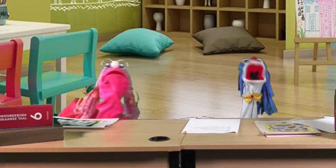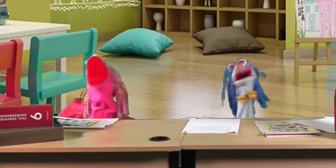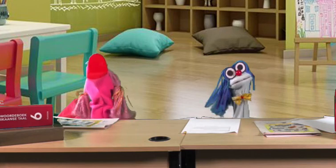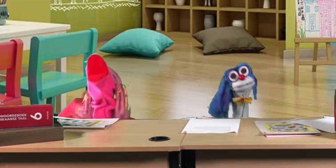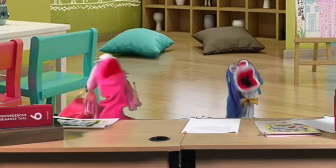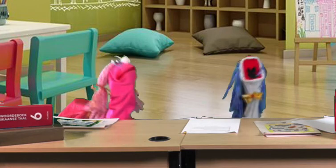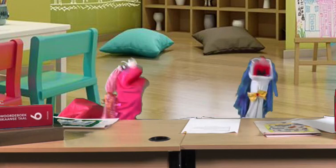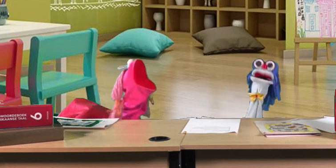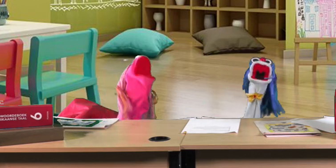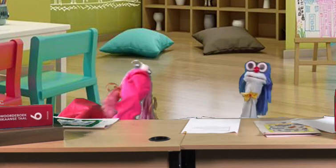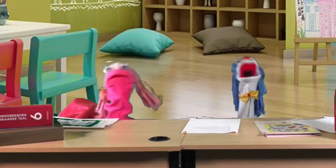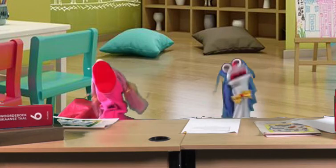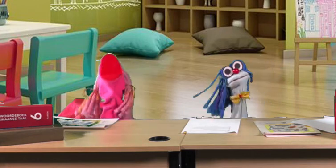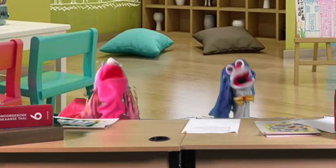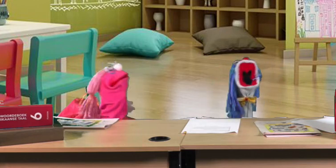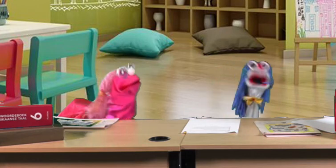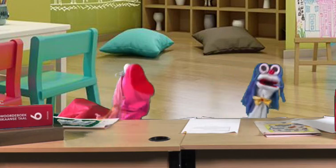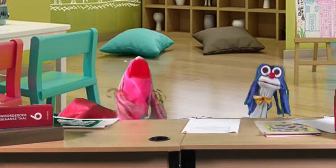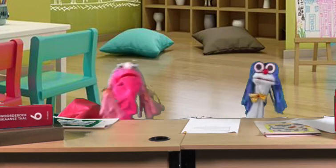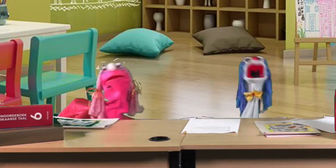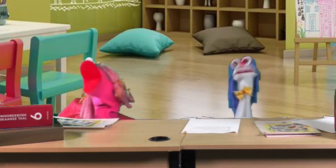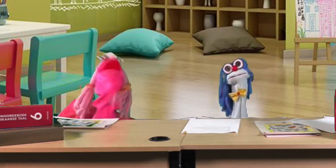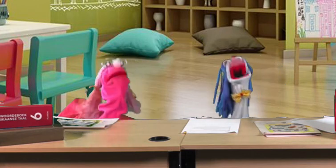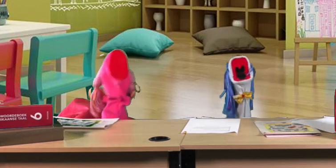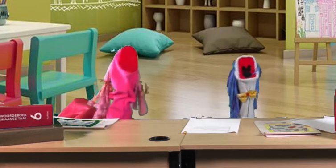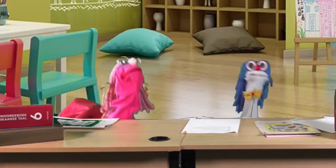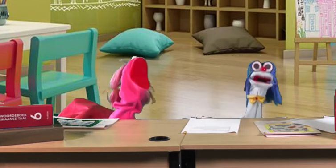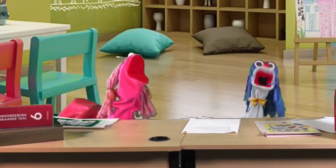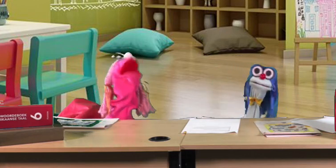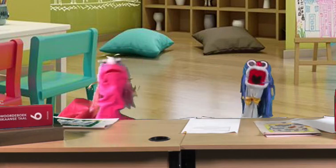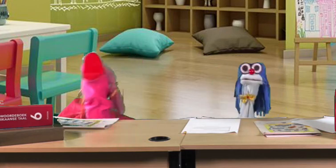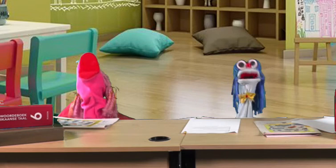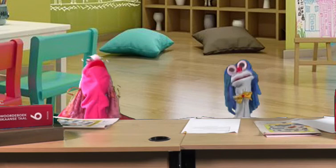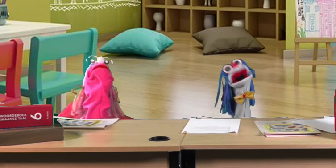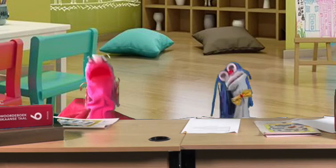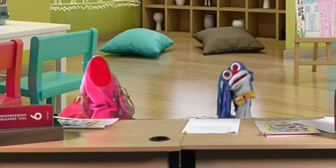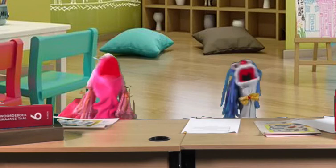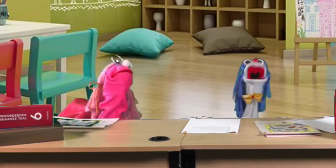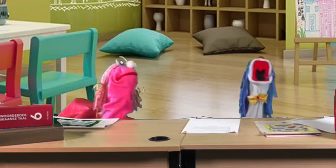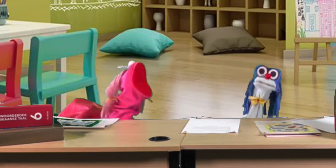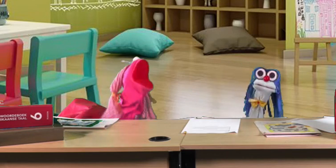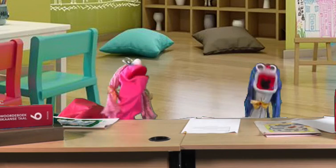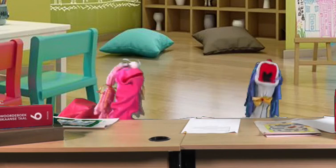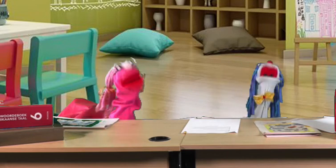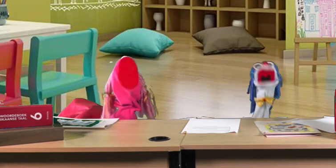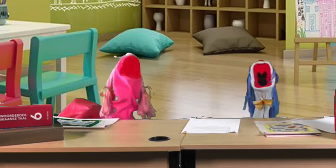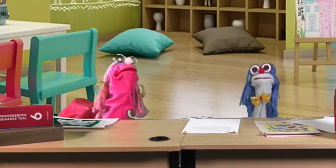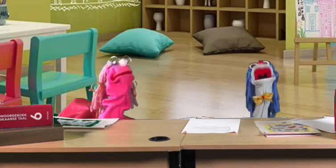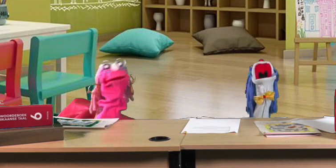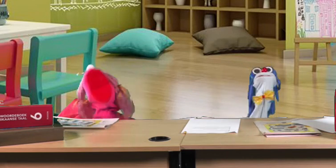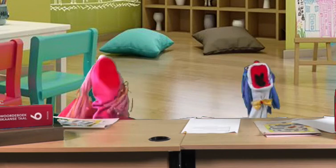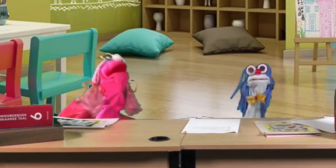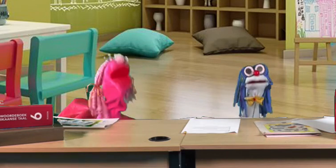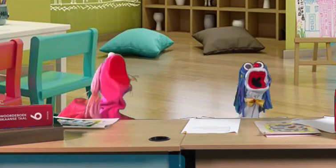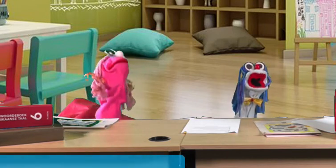morning routine. Morning routine, morning routine. Hey! This is Mia's morning routine. She does